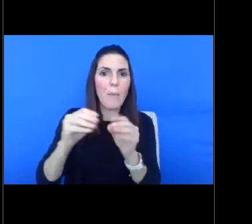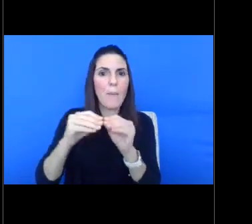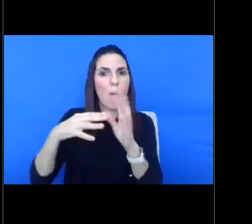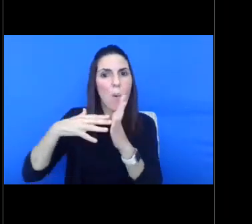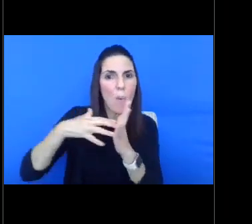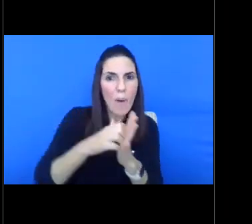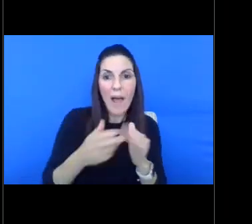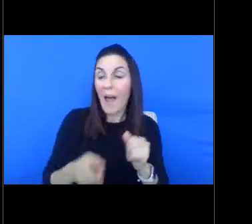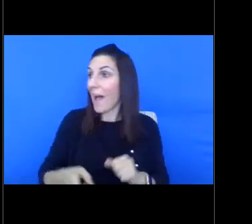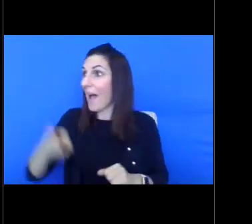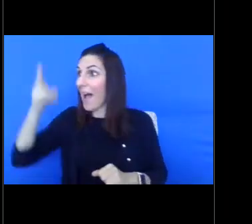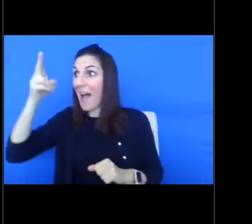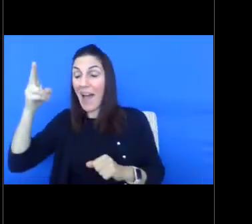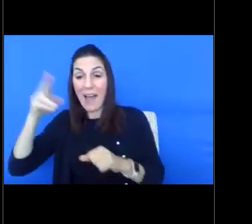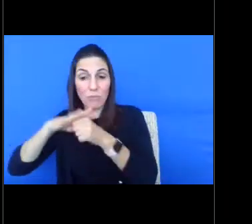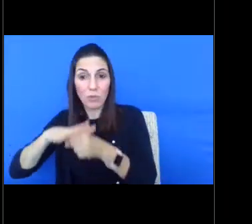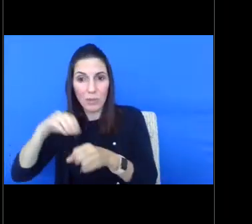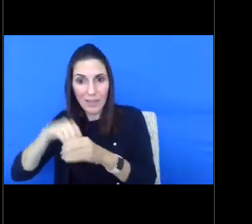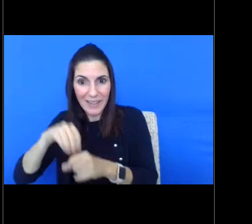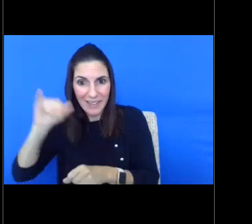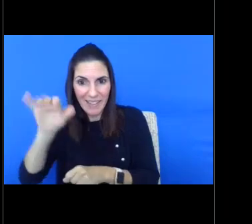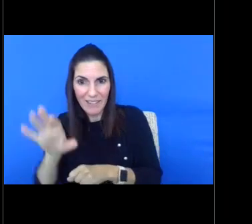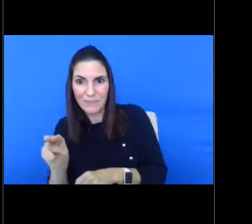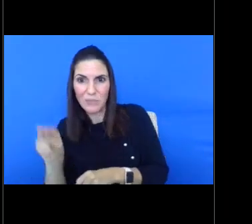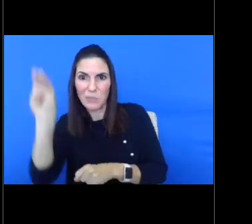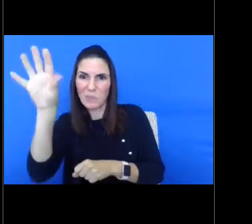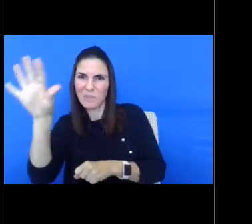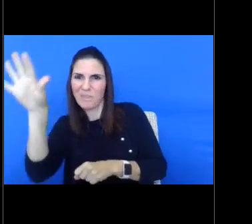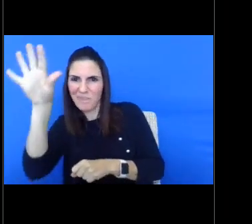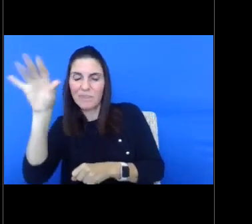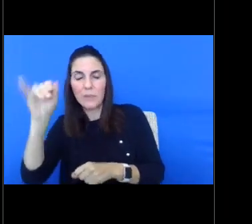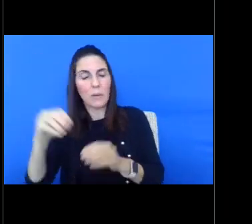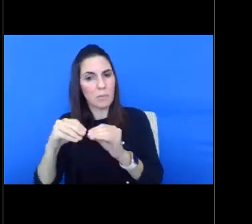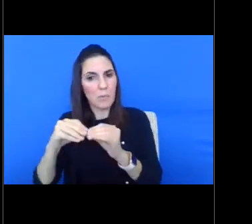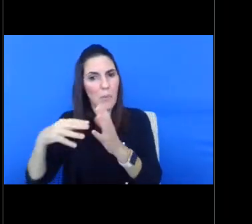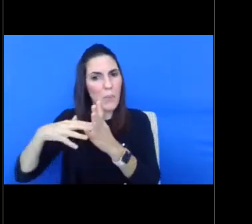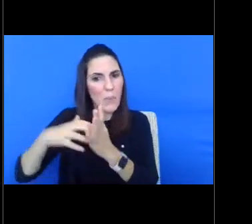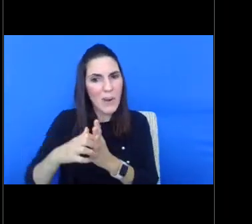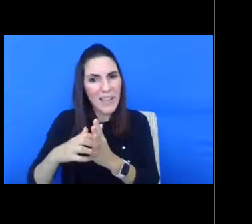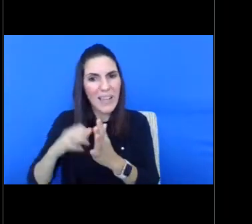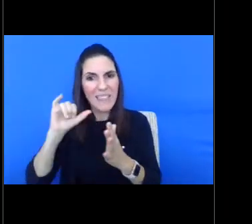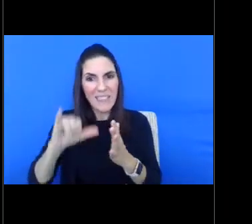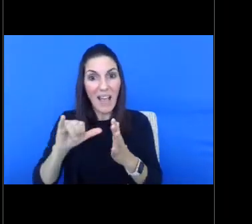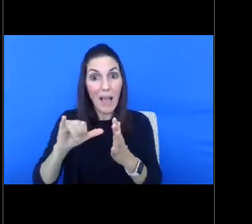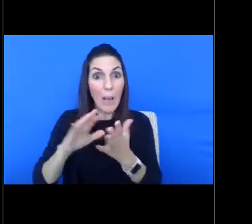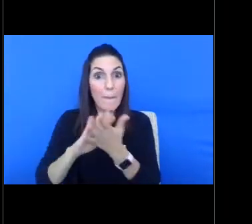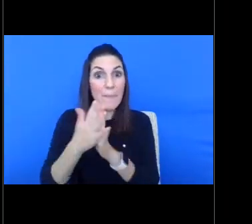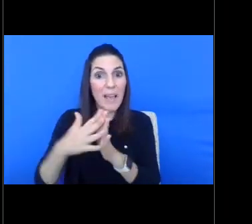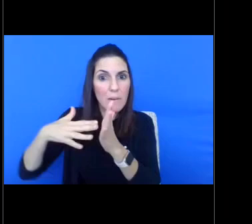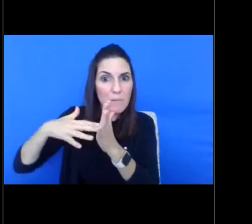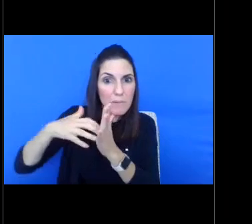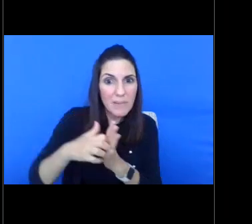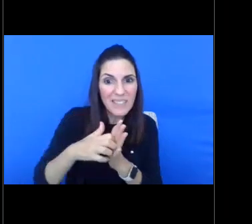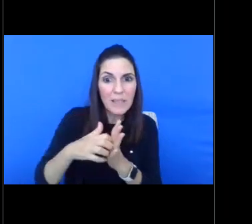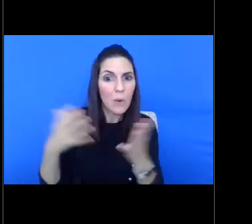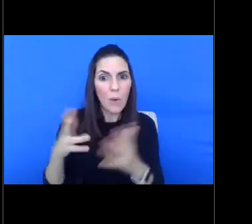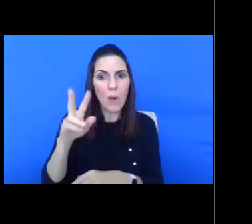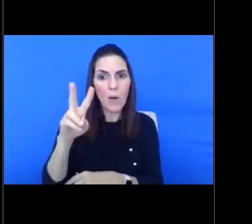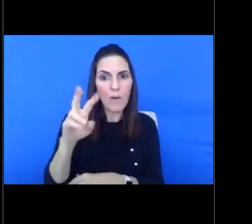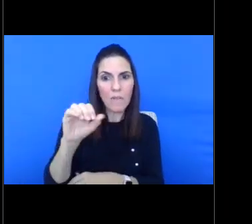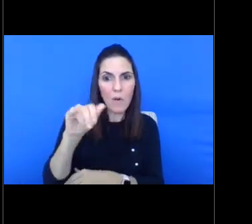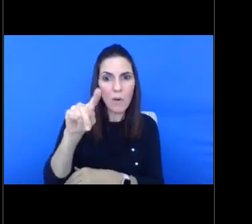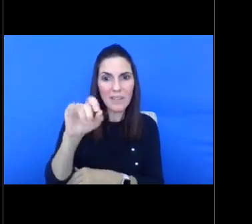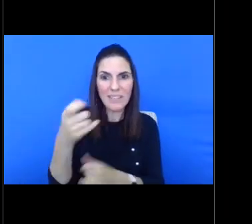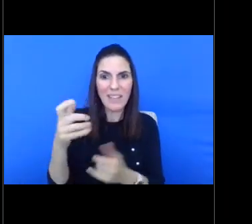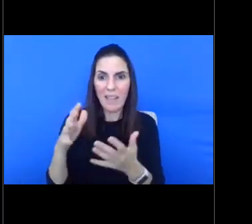your high pressure in the Azores, but it's also a lot weaker. So that weakens the polar vortex. Things get very